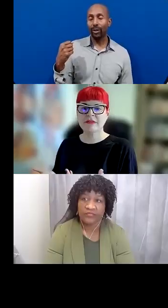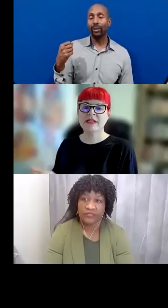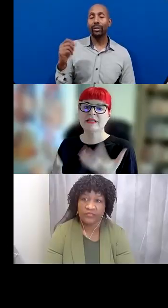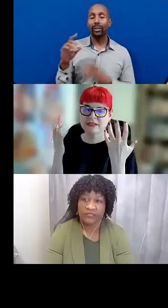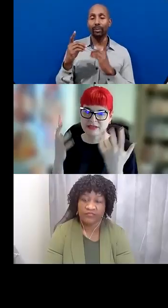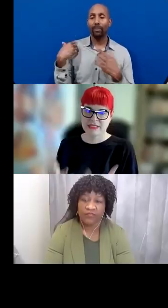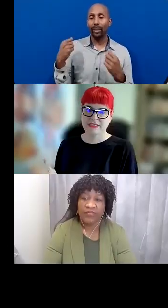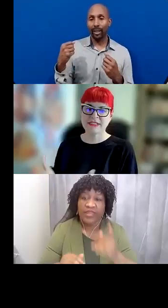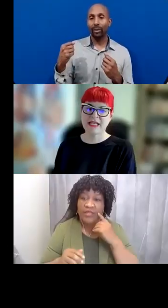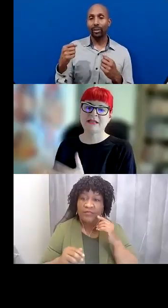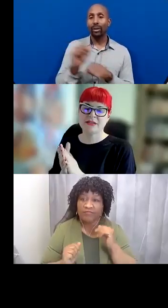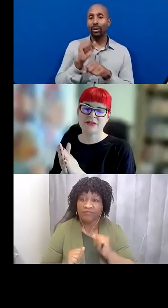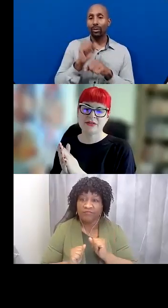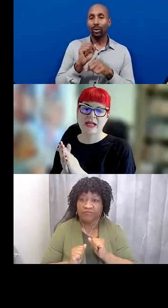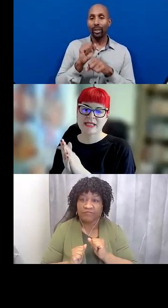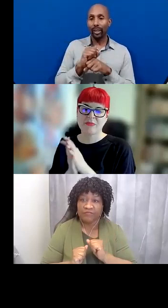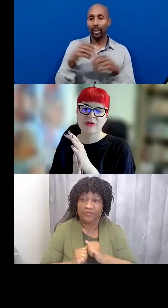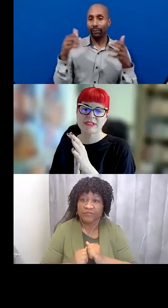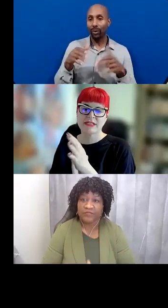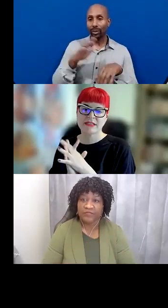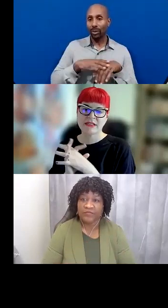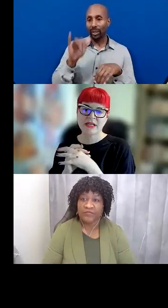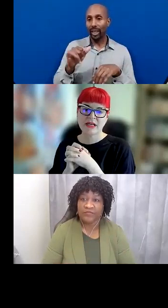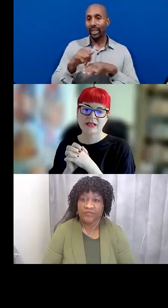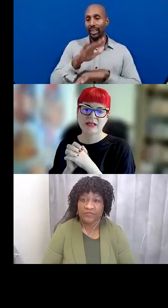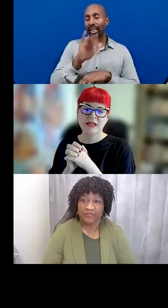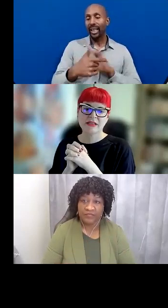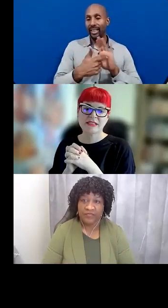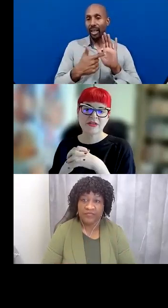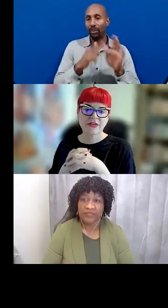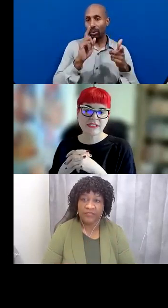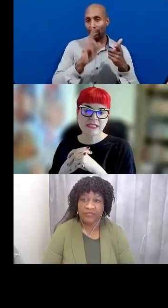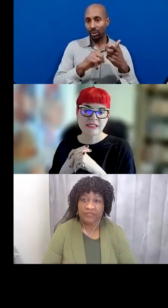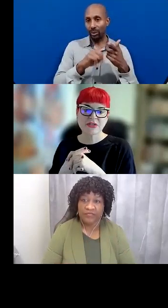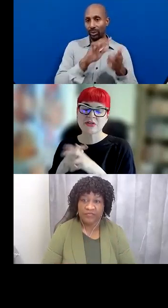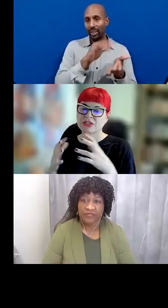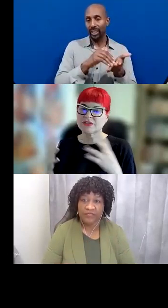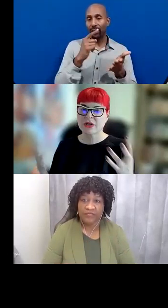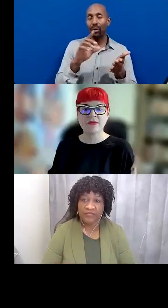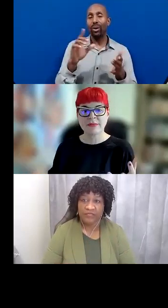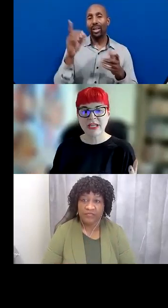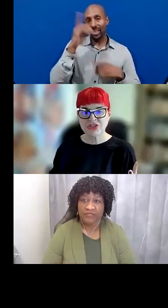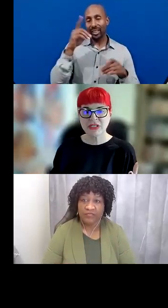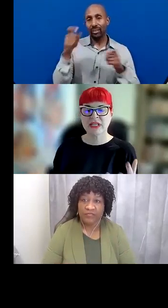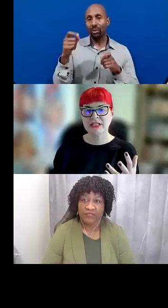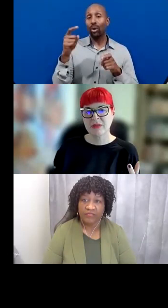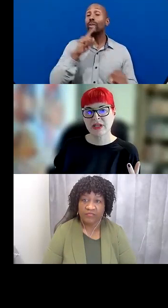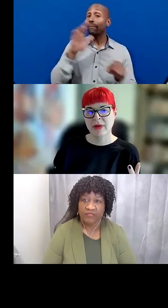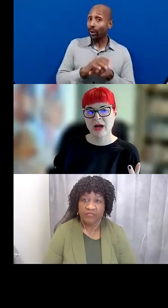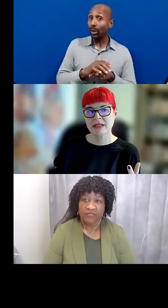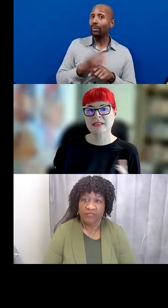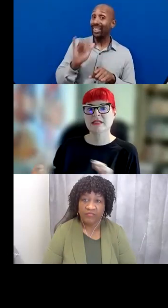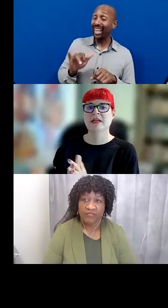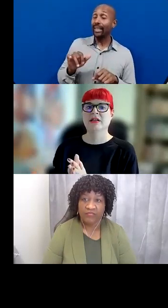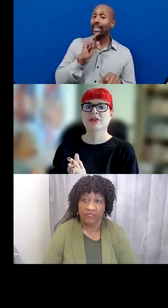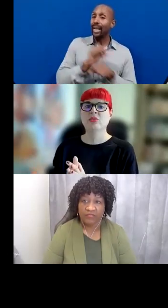working on this. It has been sent to, that sample is sent to the Center for Disease Control just for confirmation that it's